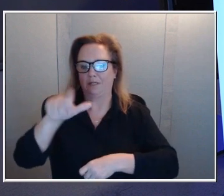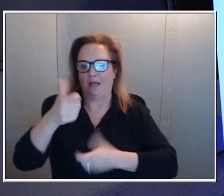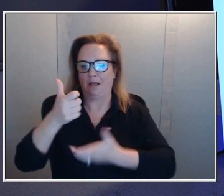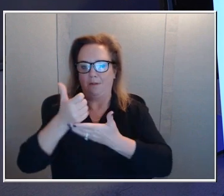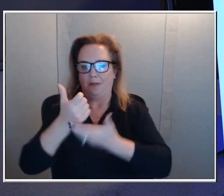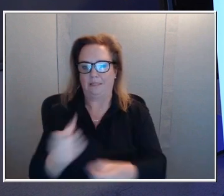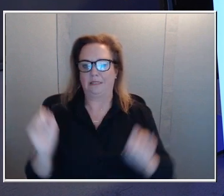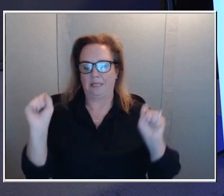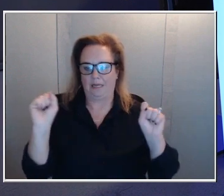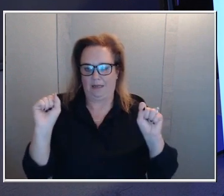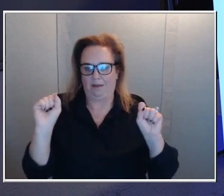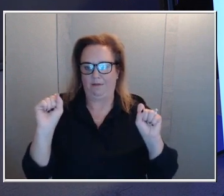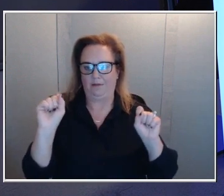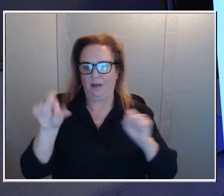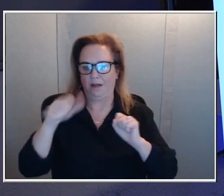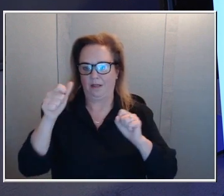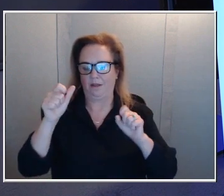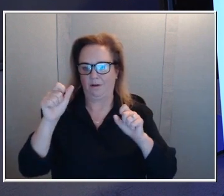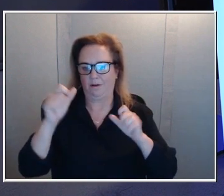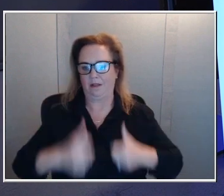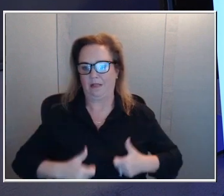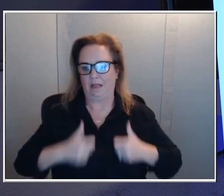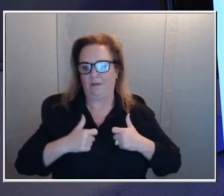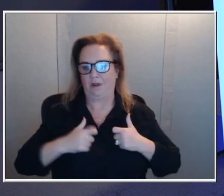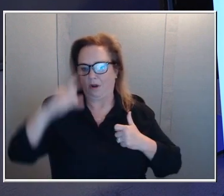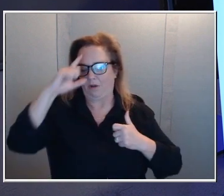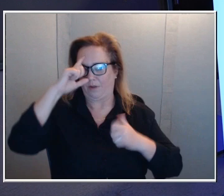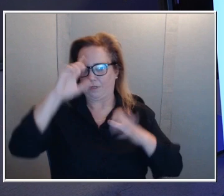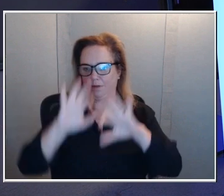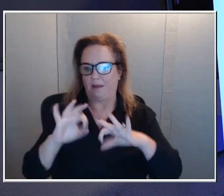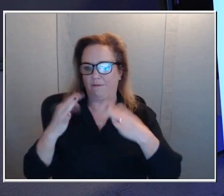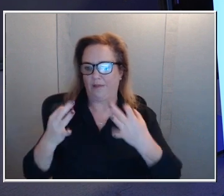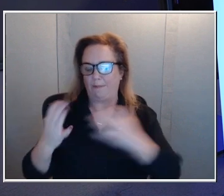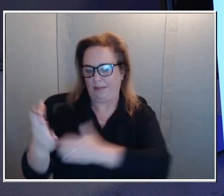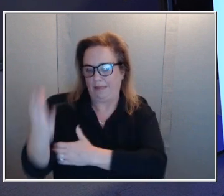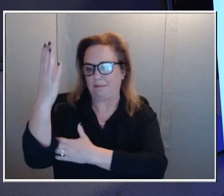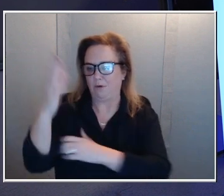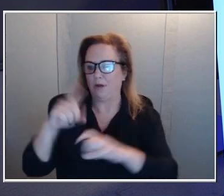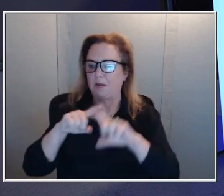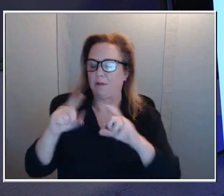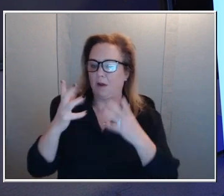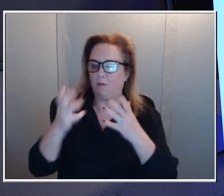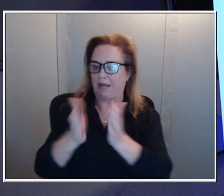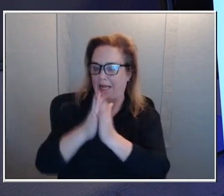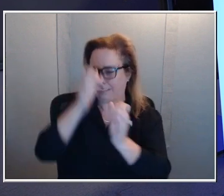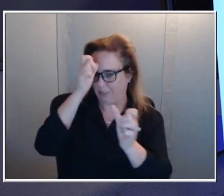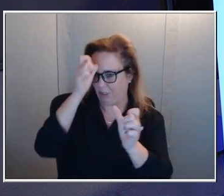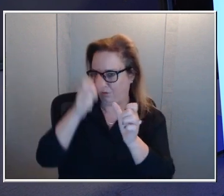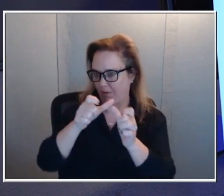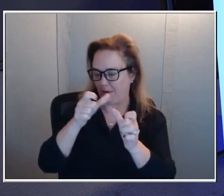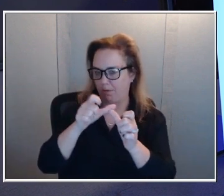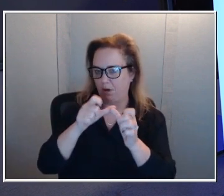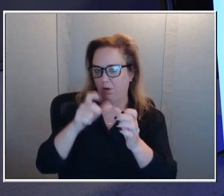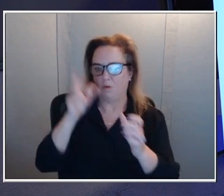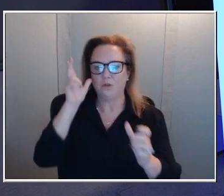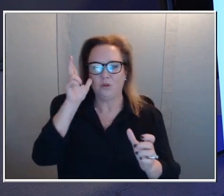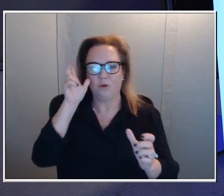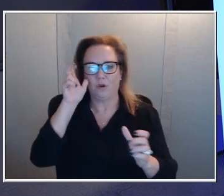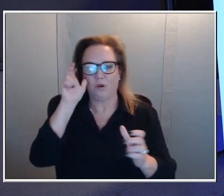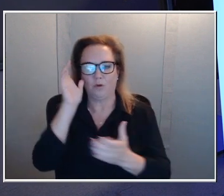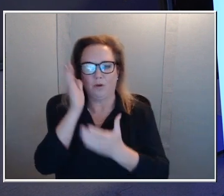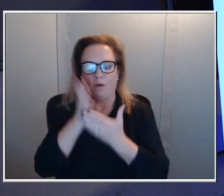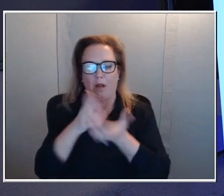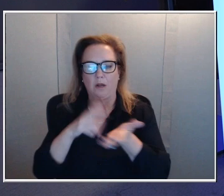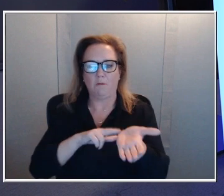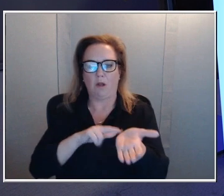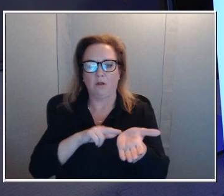also went into cardiac arrest. So our thoughts are with that family this morning. But I wanted to ask you, do you remember what you heard about when they got your pulse back?